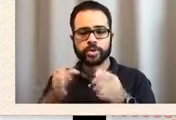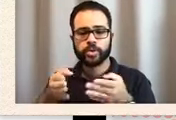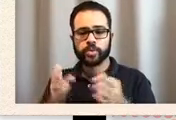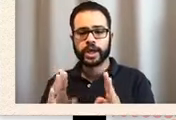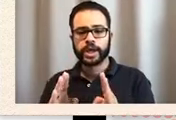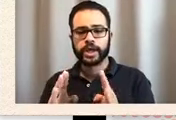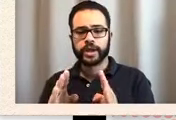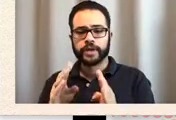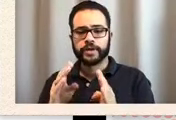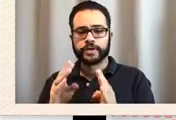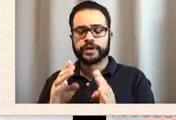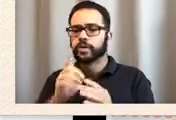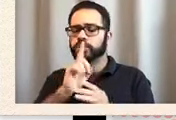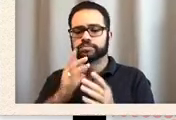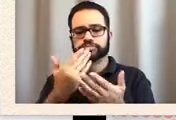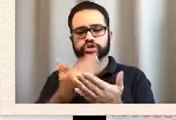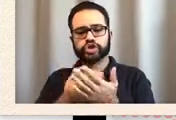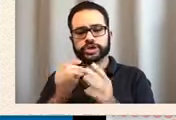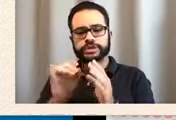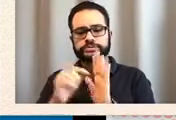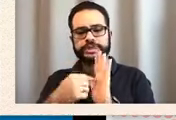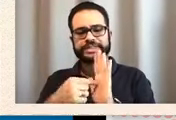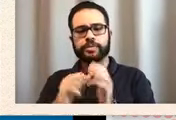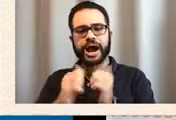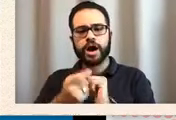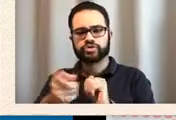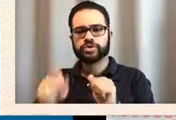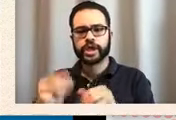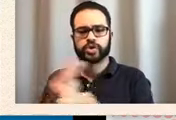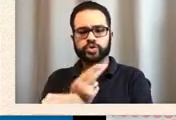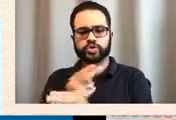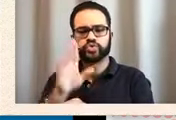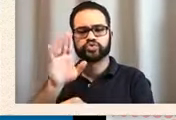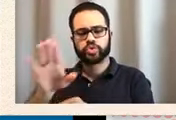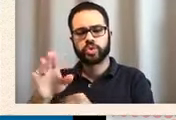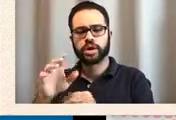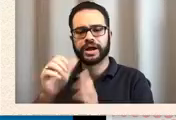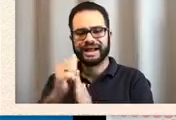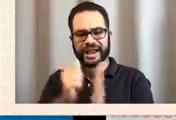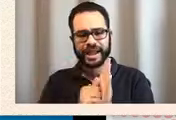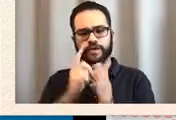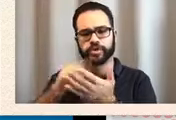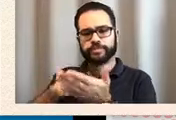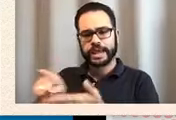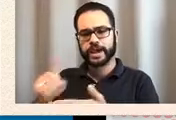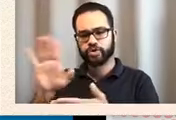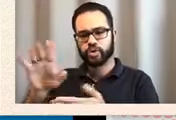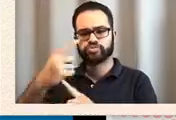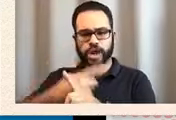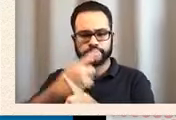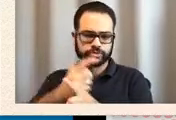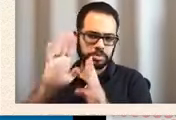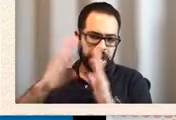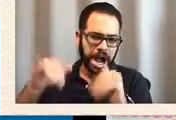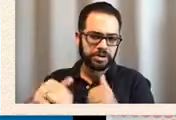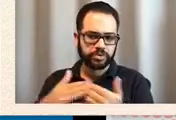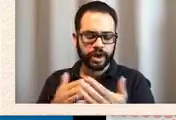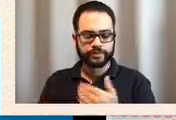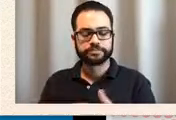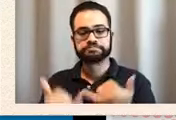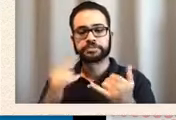important example on how you can use your ABLE account and still pay for housing-related expenses. With that, we're going to move on.